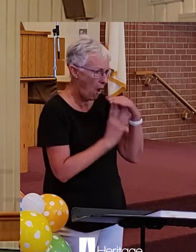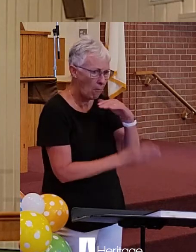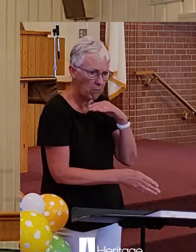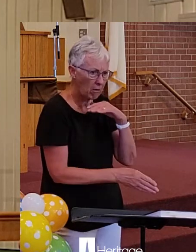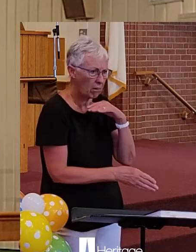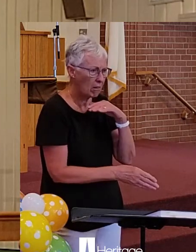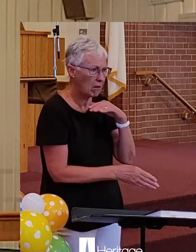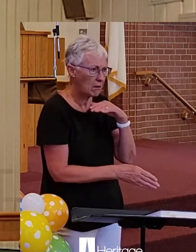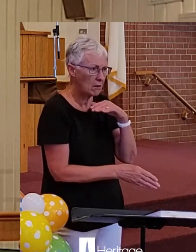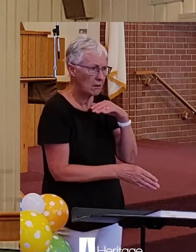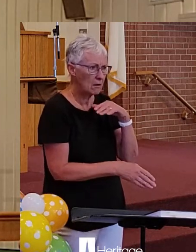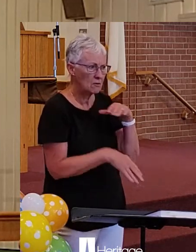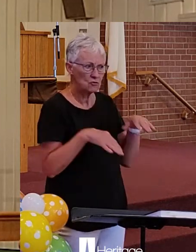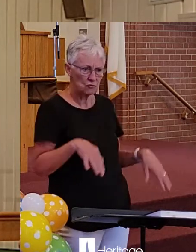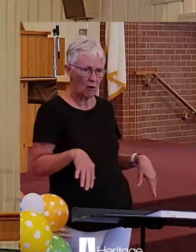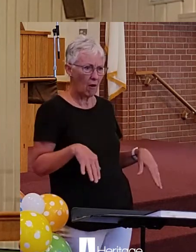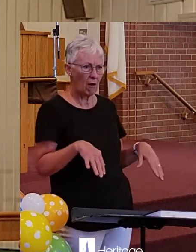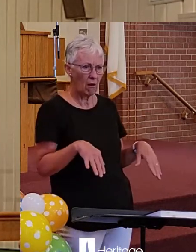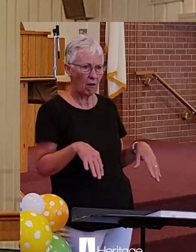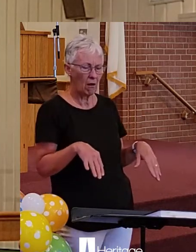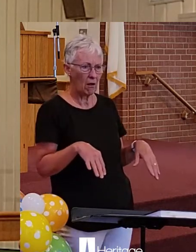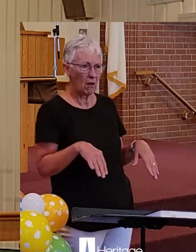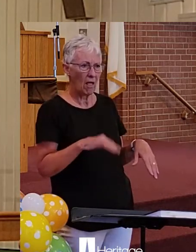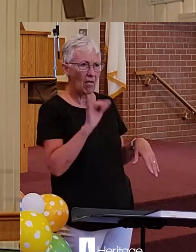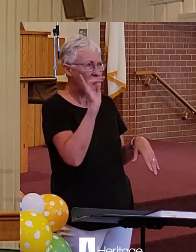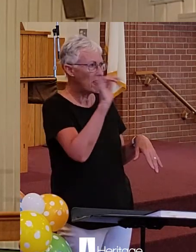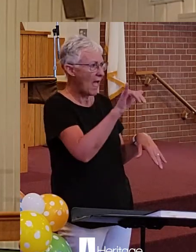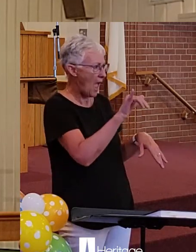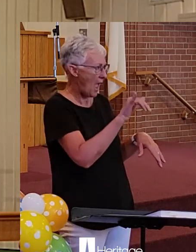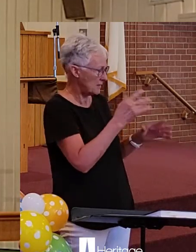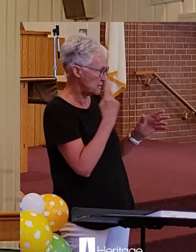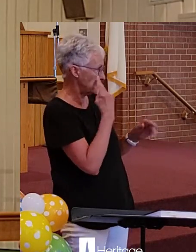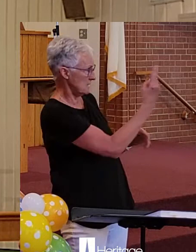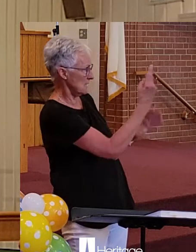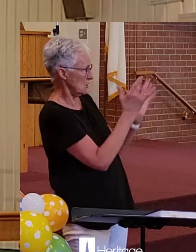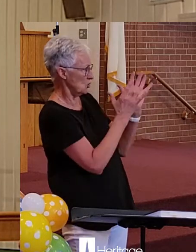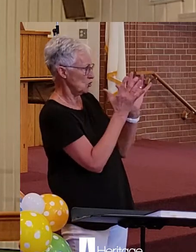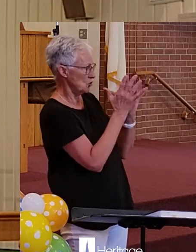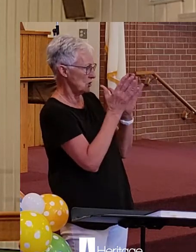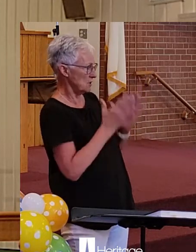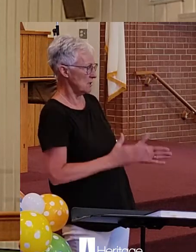The transfiguration was clearly a mystical experience.